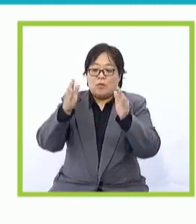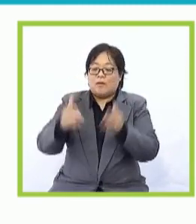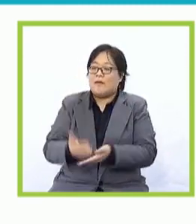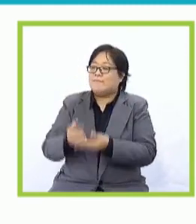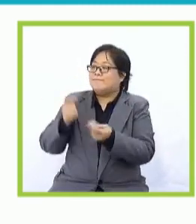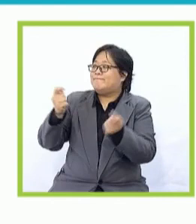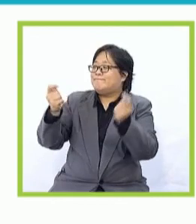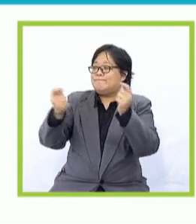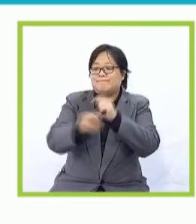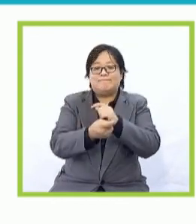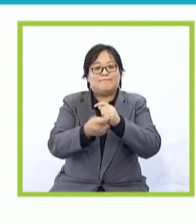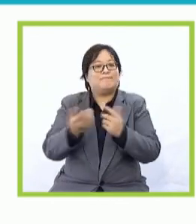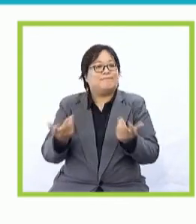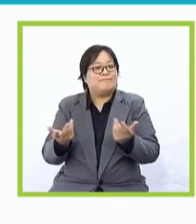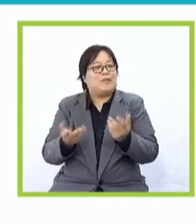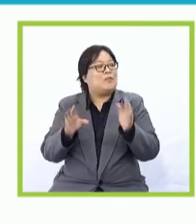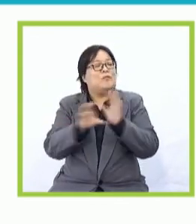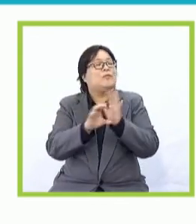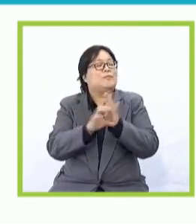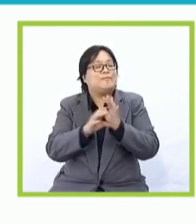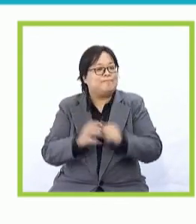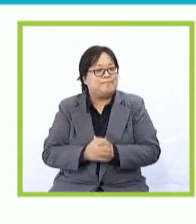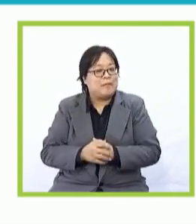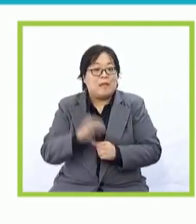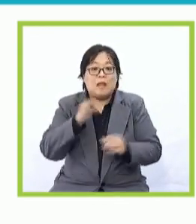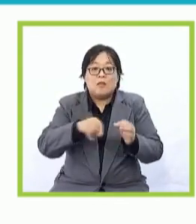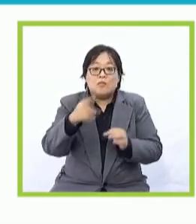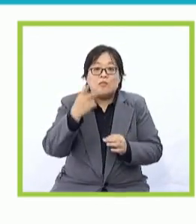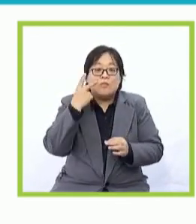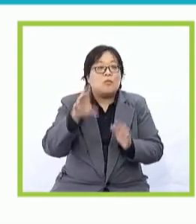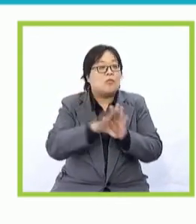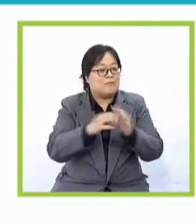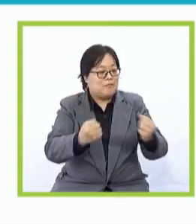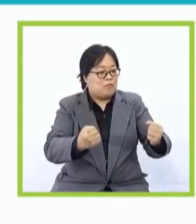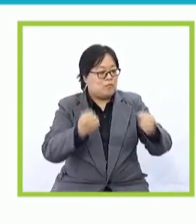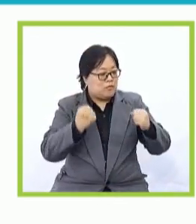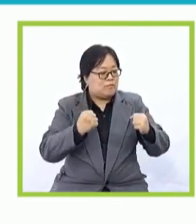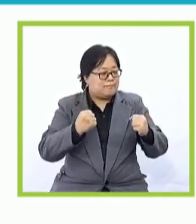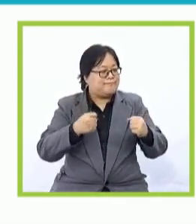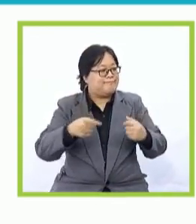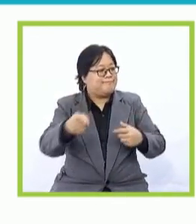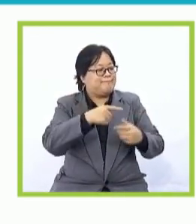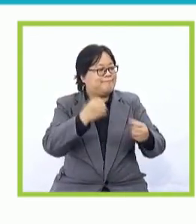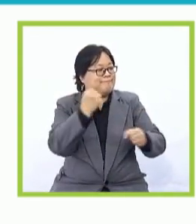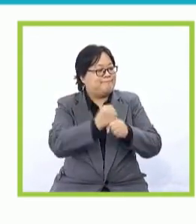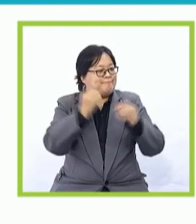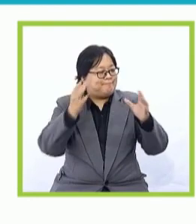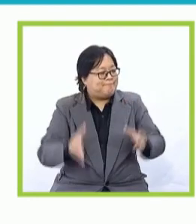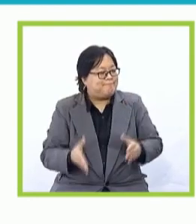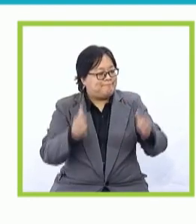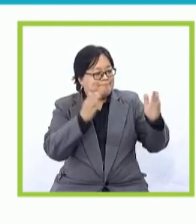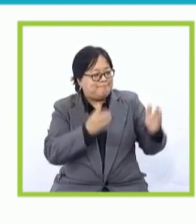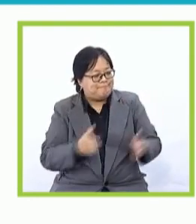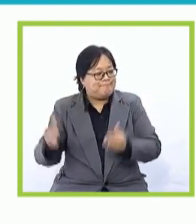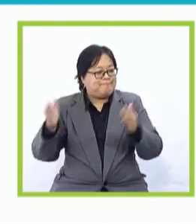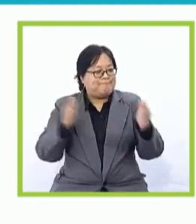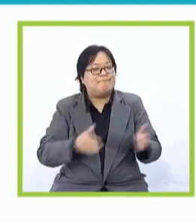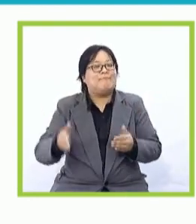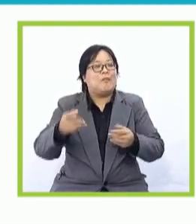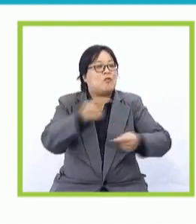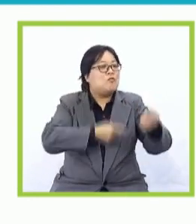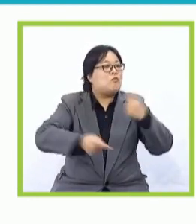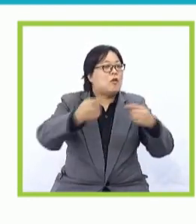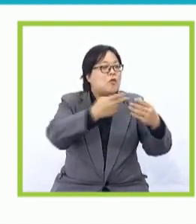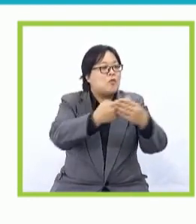the power equation. So, for example, if you strengthen the ability of workers to organize in trade unions, if